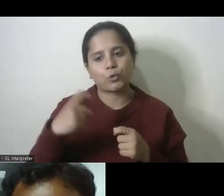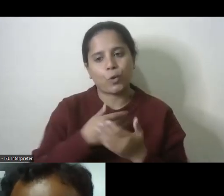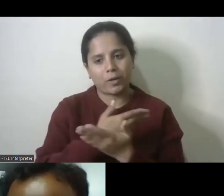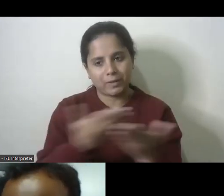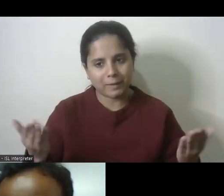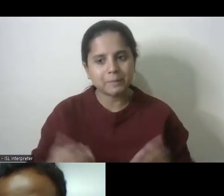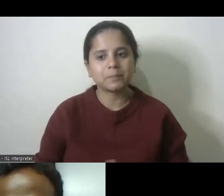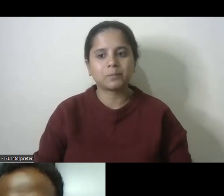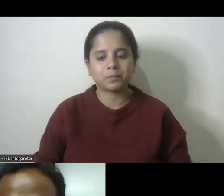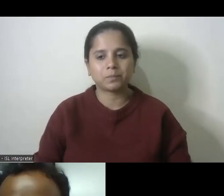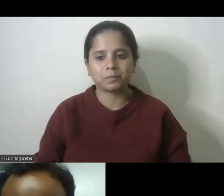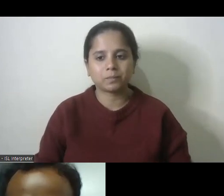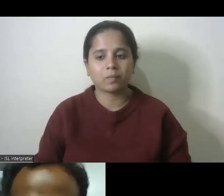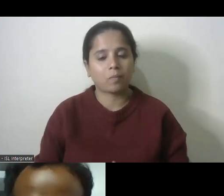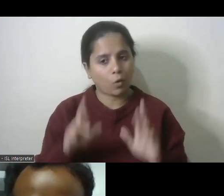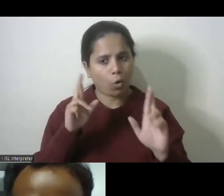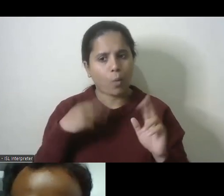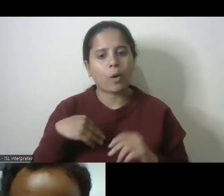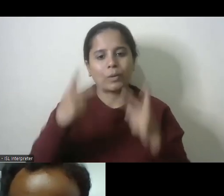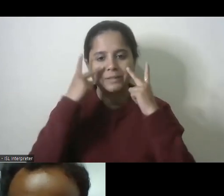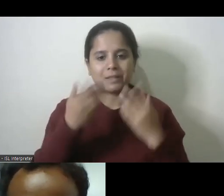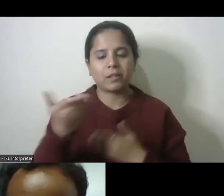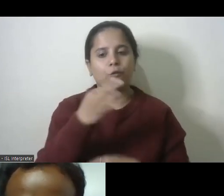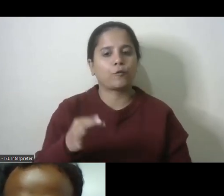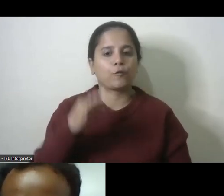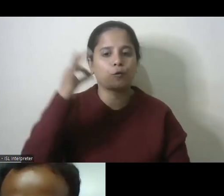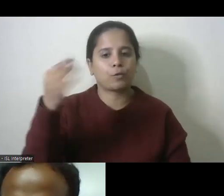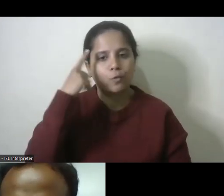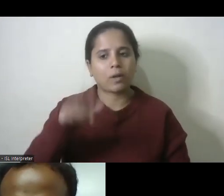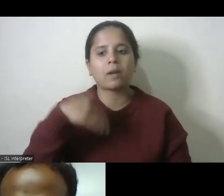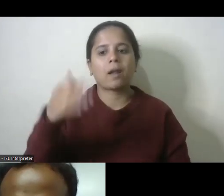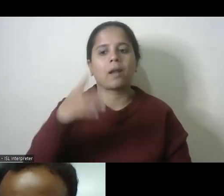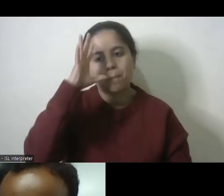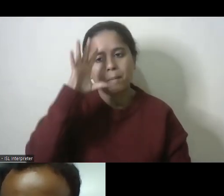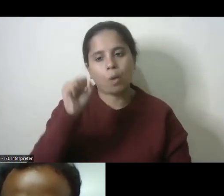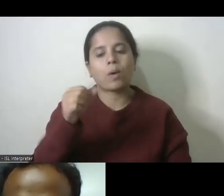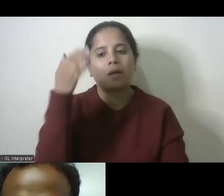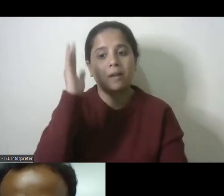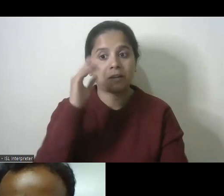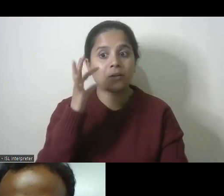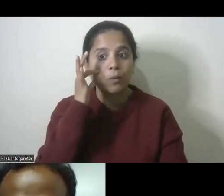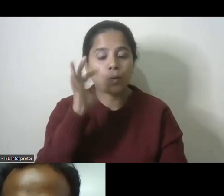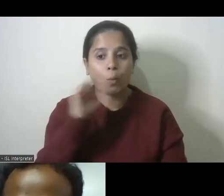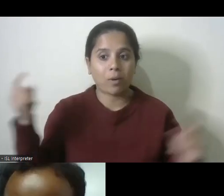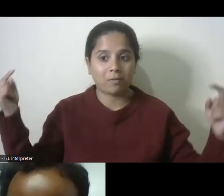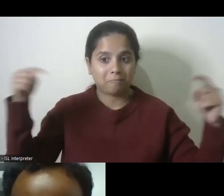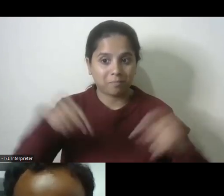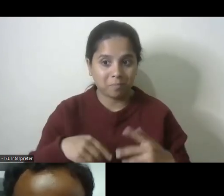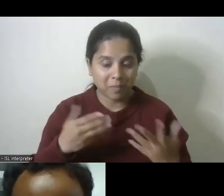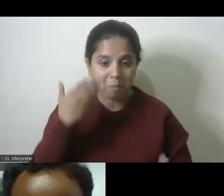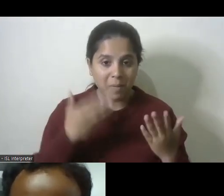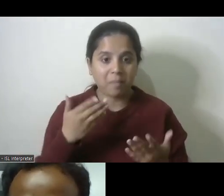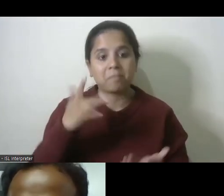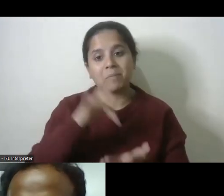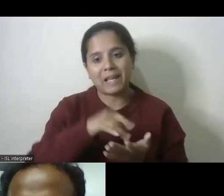Okay, and hope we will see in the future coming up with the next memorial lecture physically somewhere in remote areas